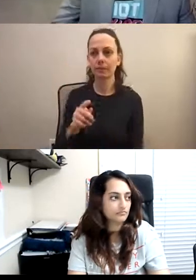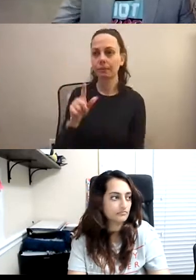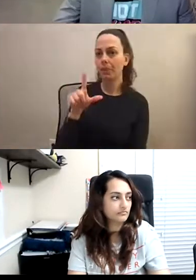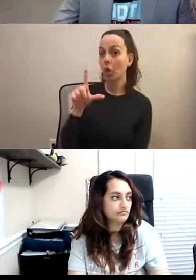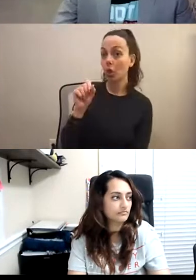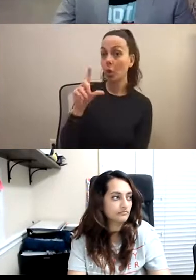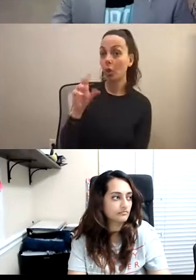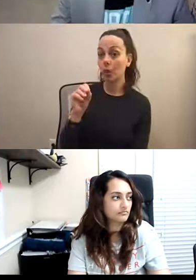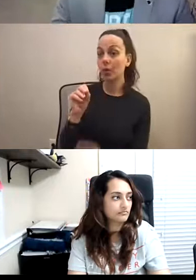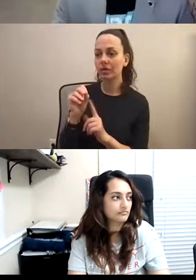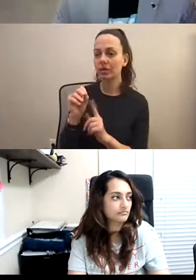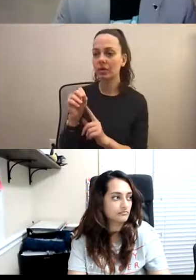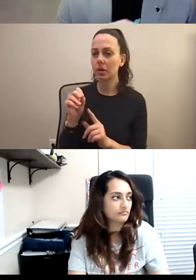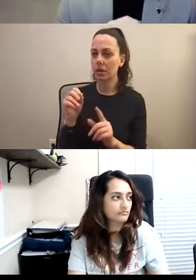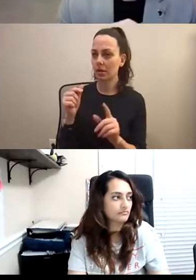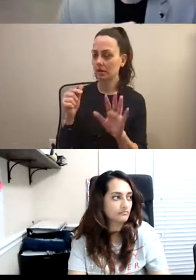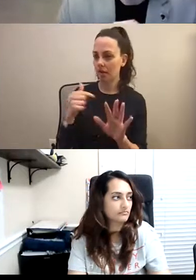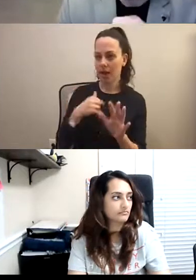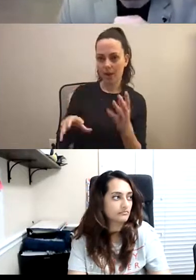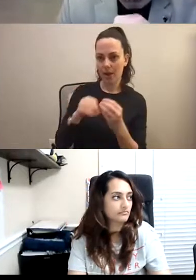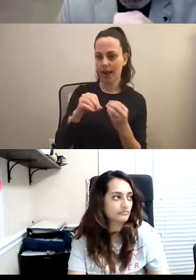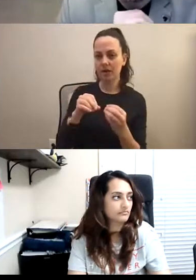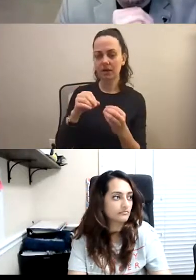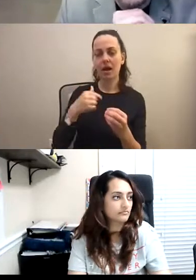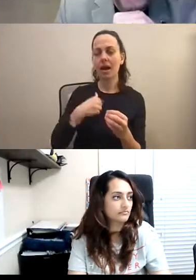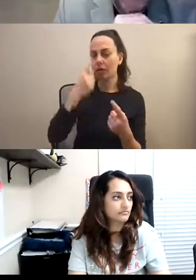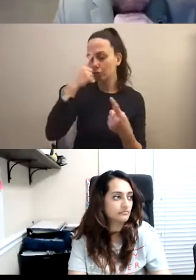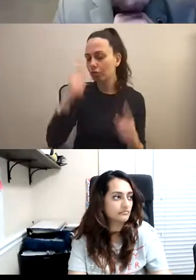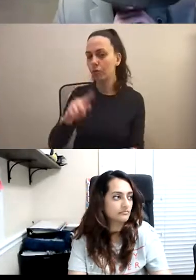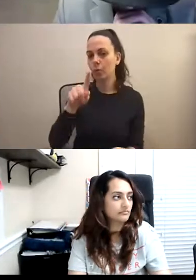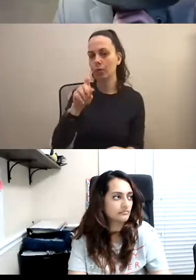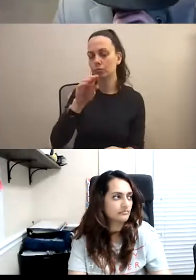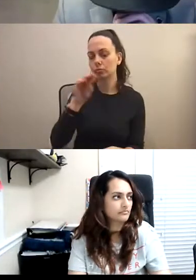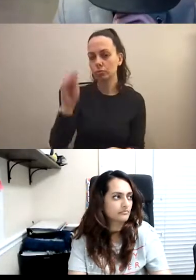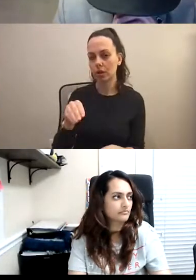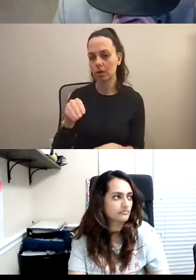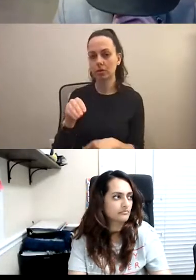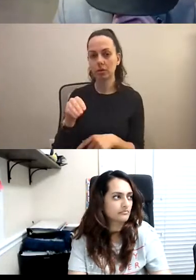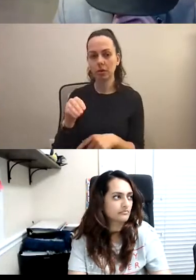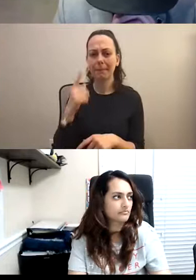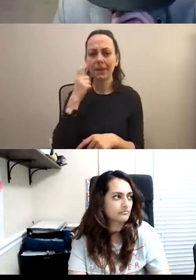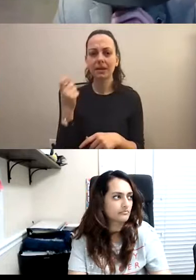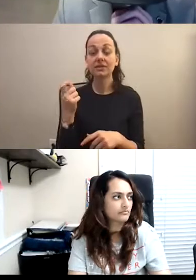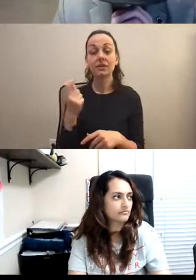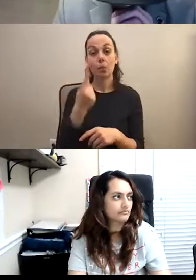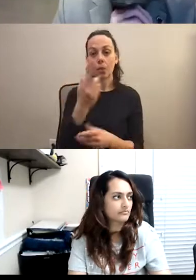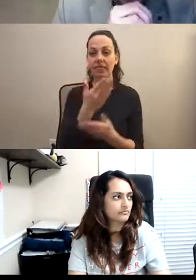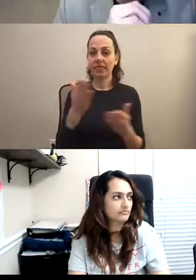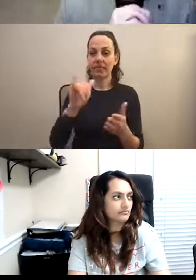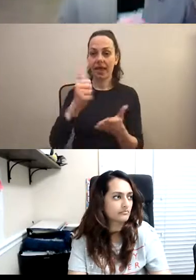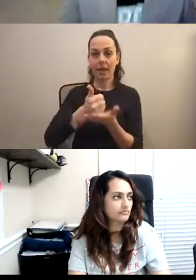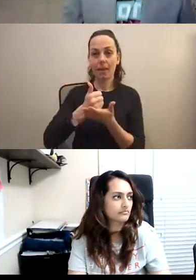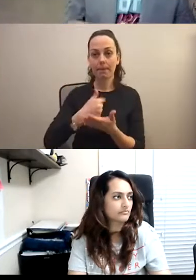back in. I 100% agree with Drew on that piece of it too, because one of the things that did help me with